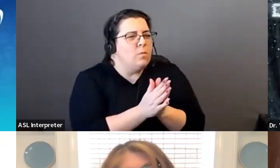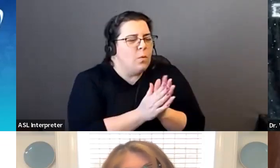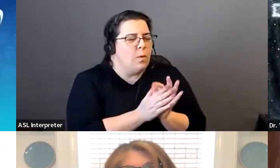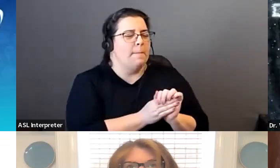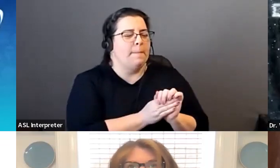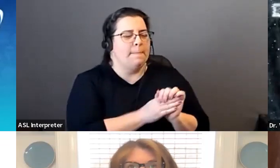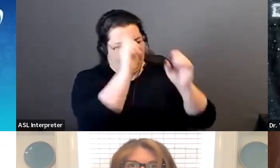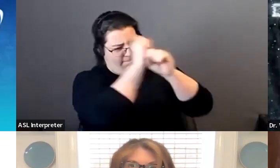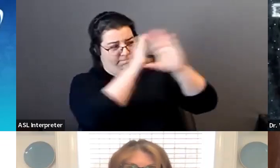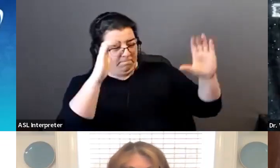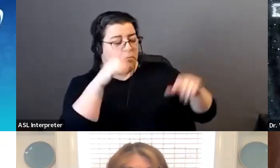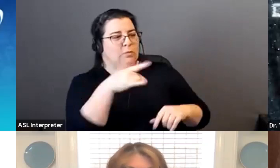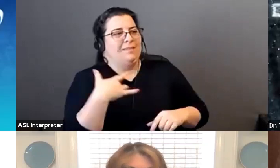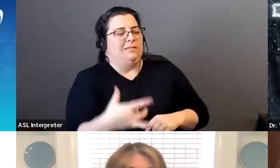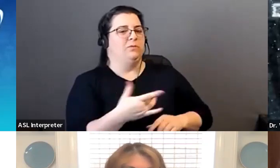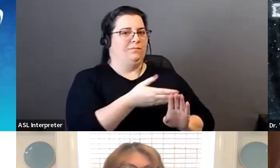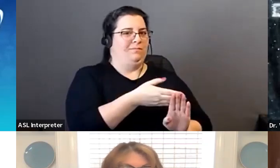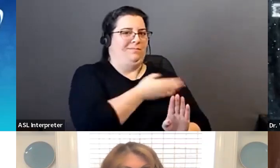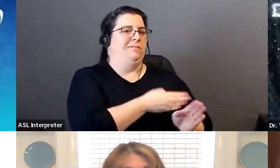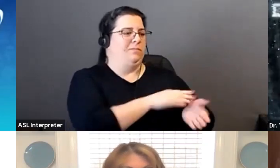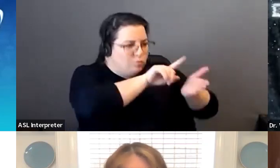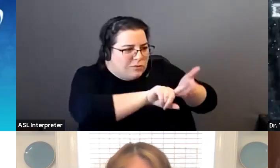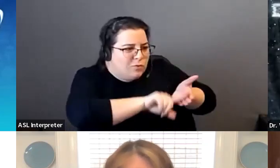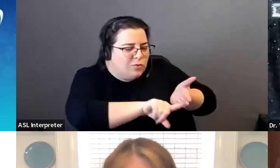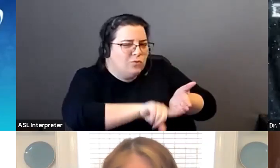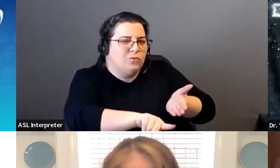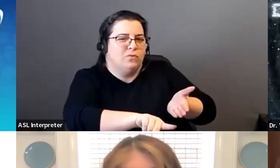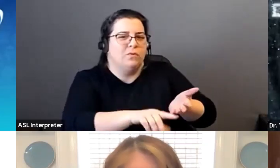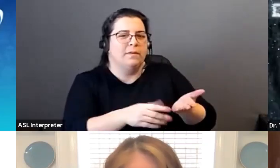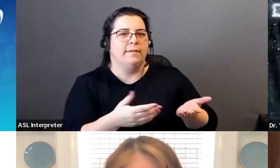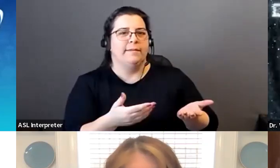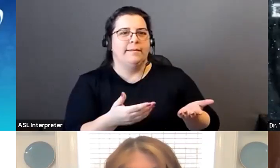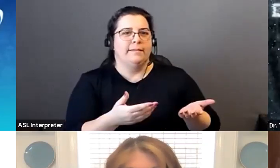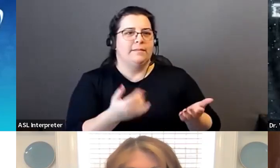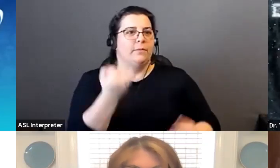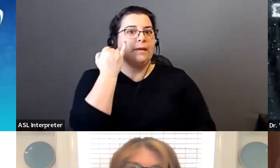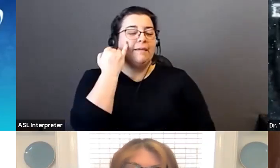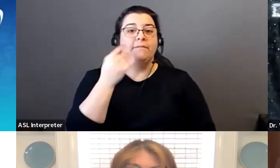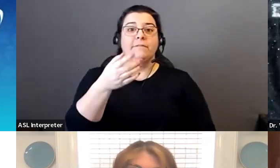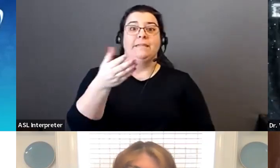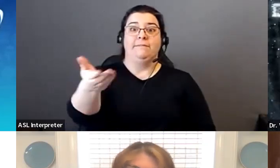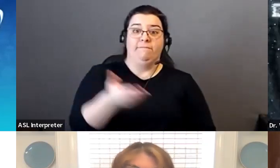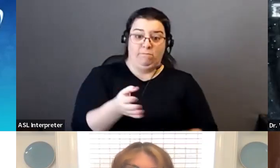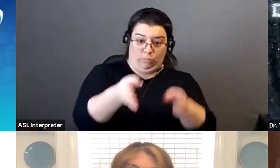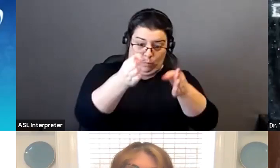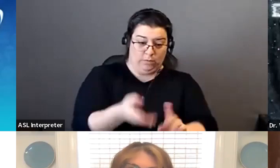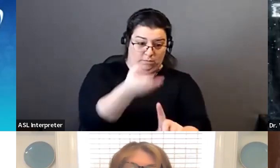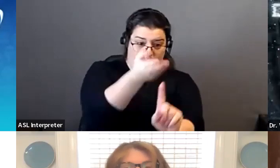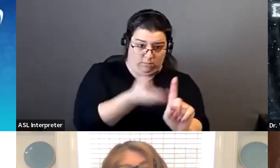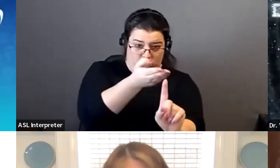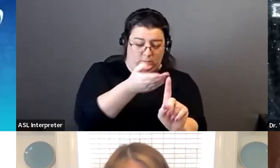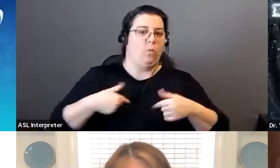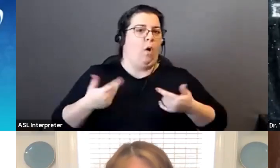do sort of as prep? So things like that you then know about your guests in advance versus how much do